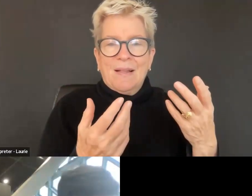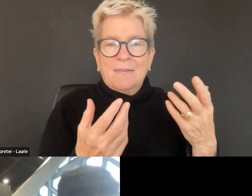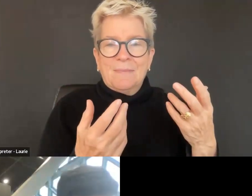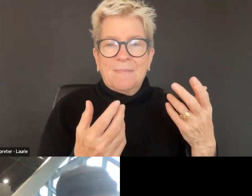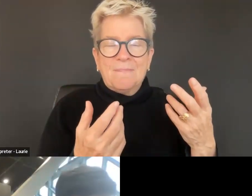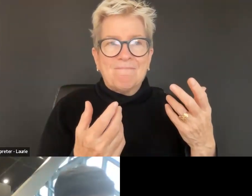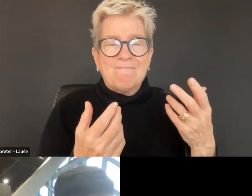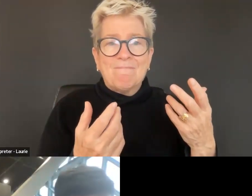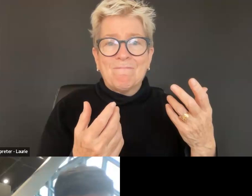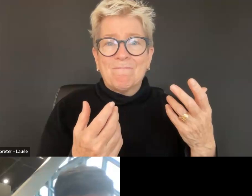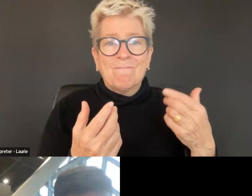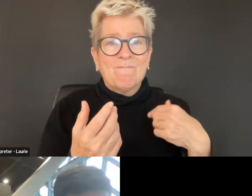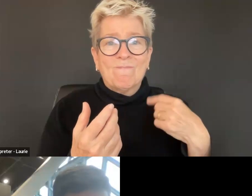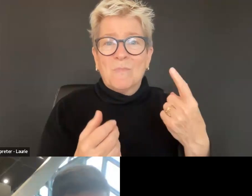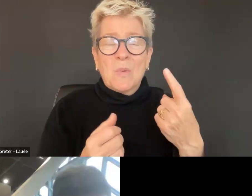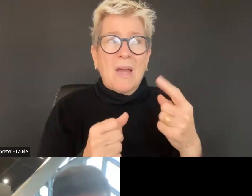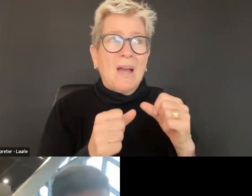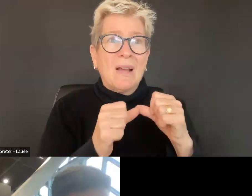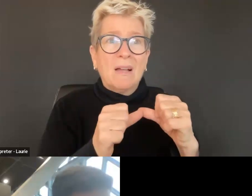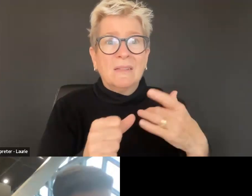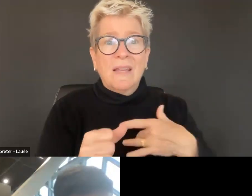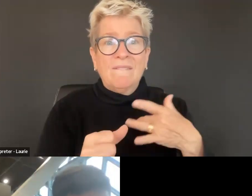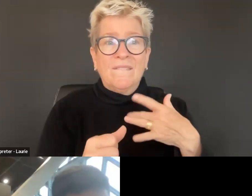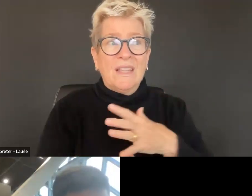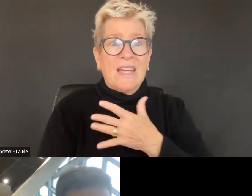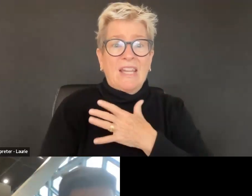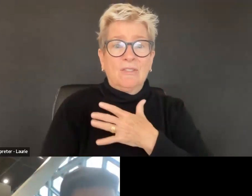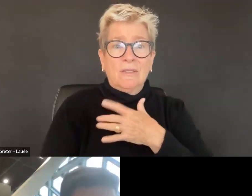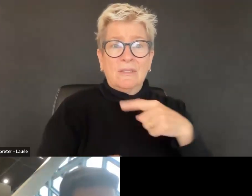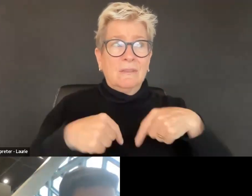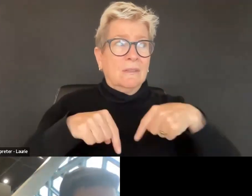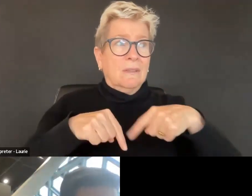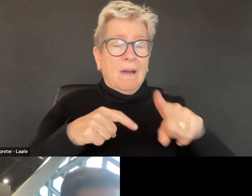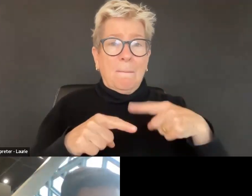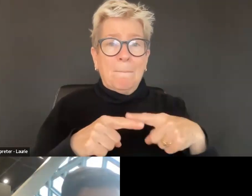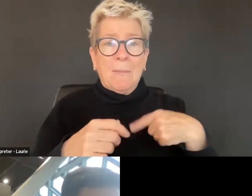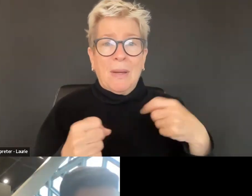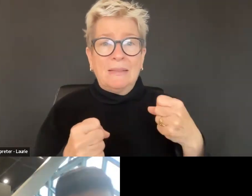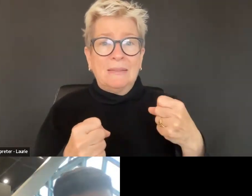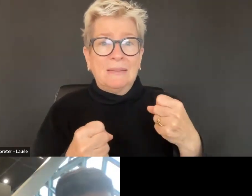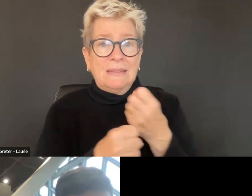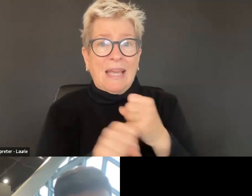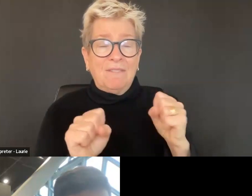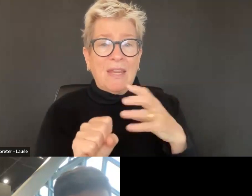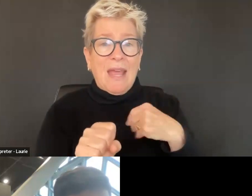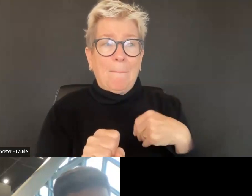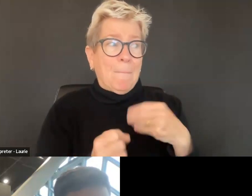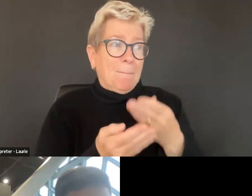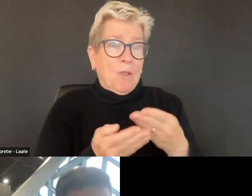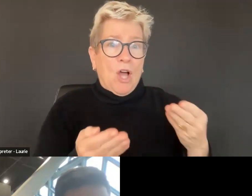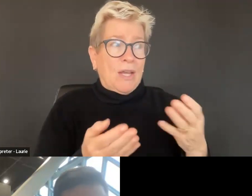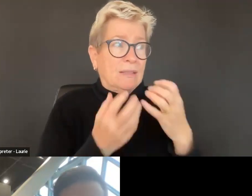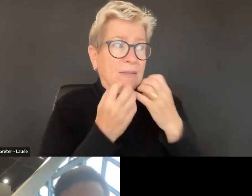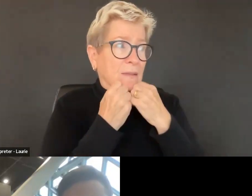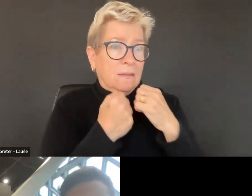constantly am anxious about my safety and my belongings. So that's why I'm still